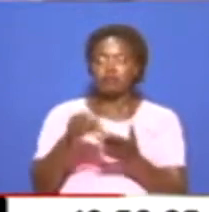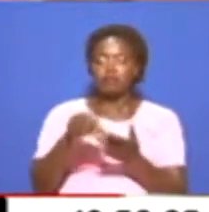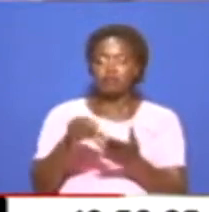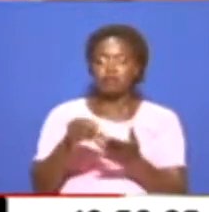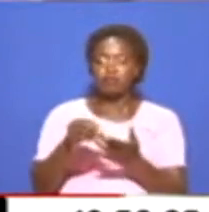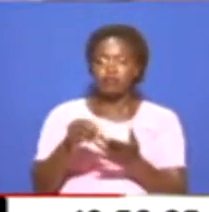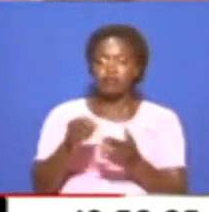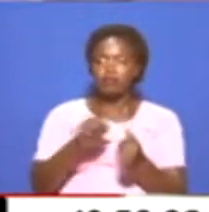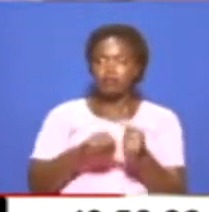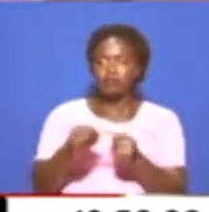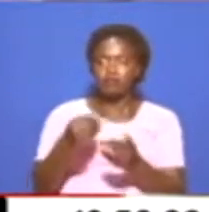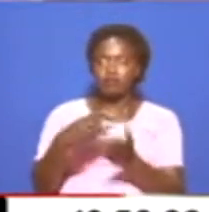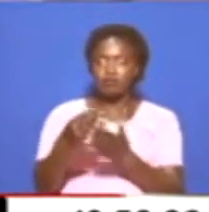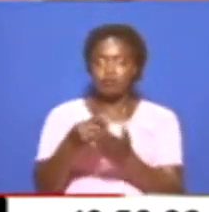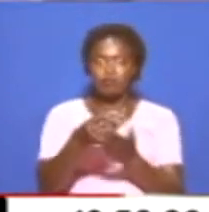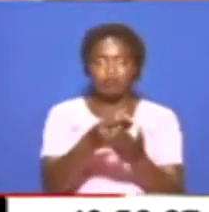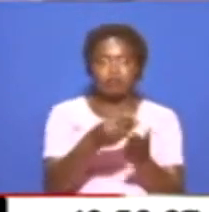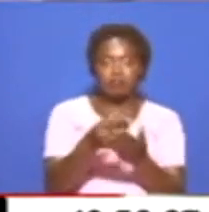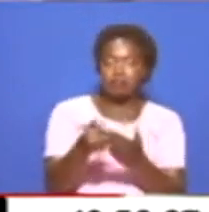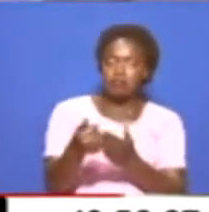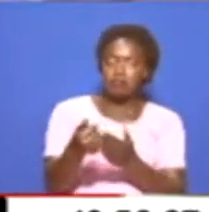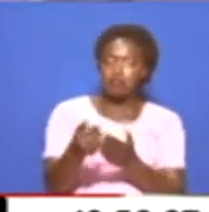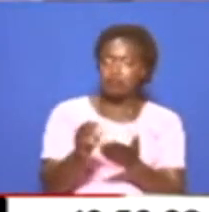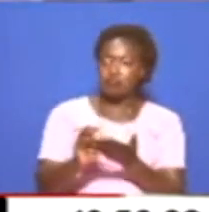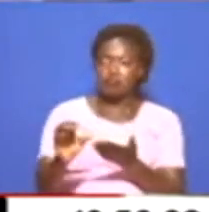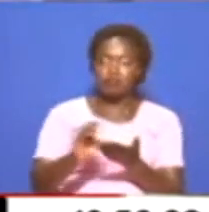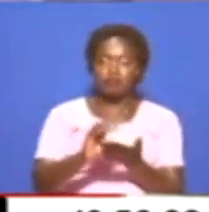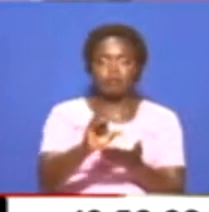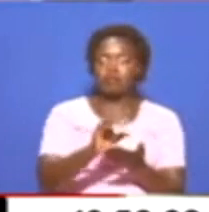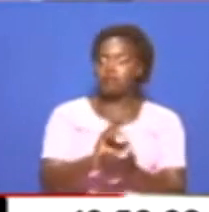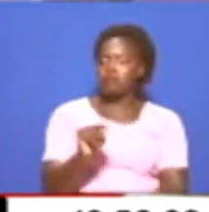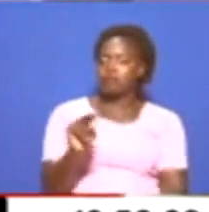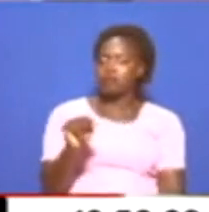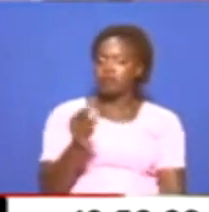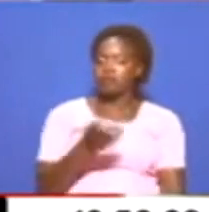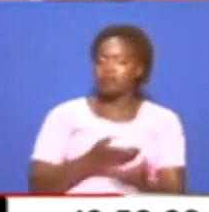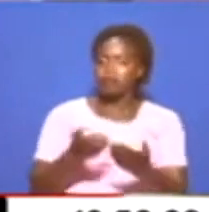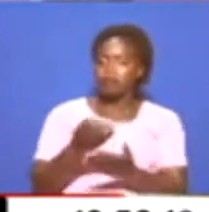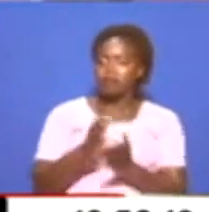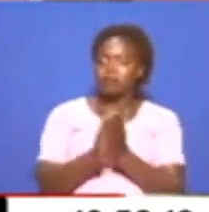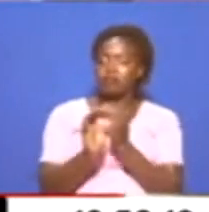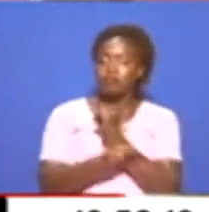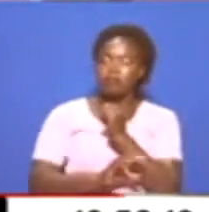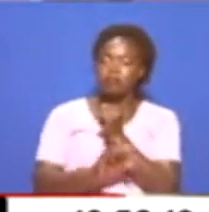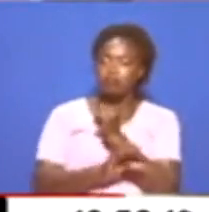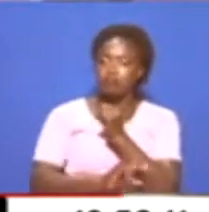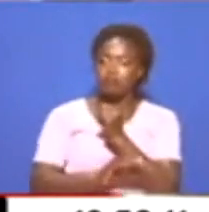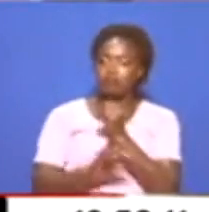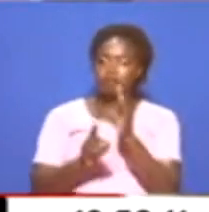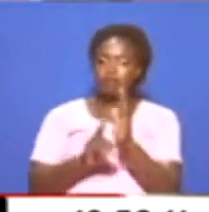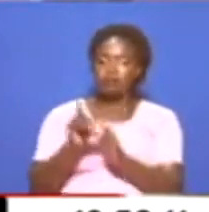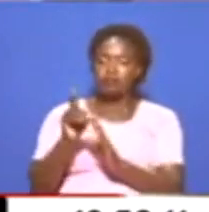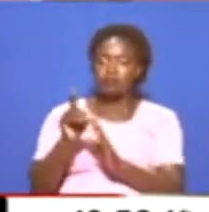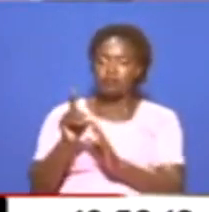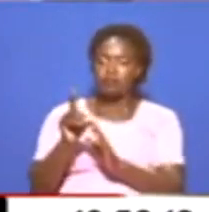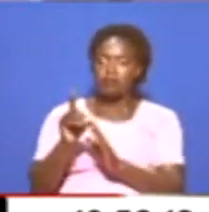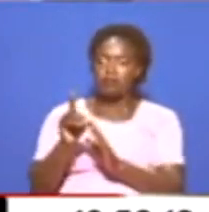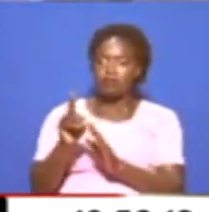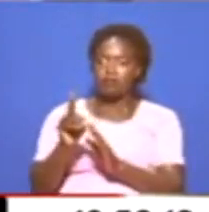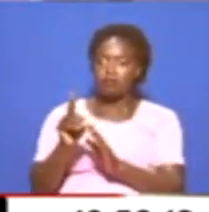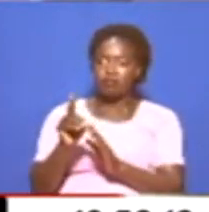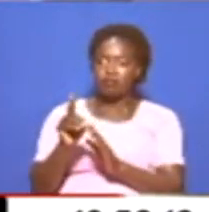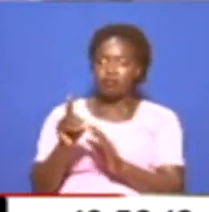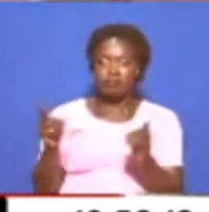just about giving people money. You see, economics of a country that is developing, there is what is called